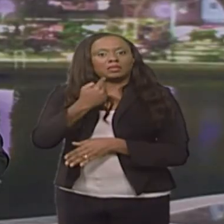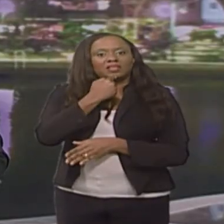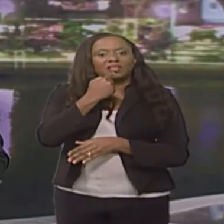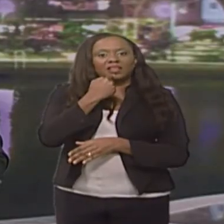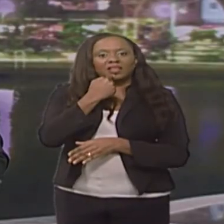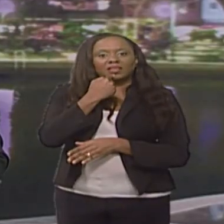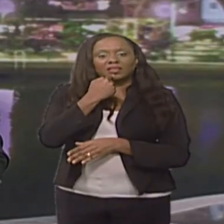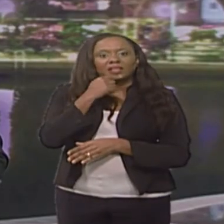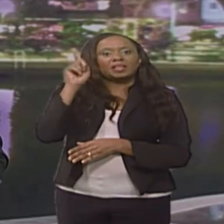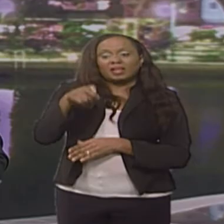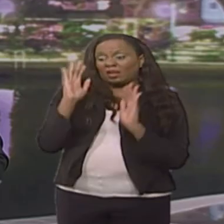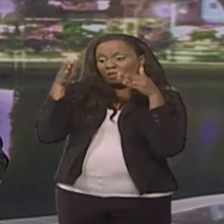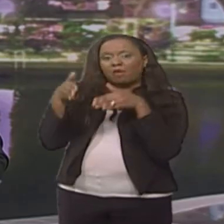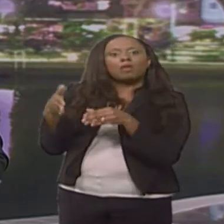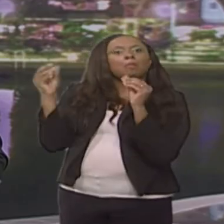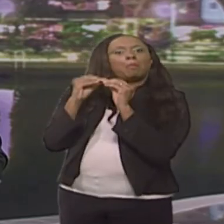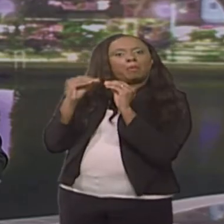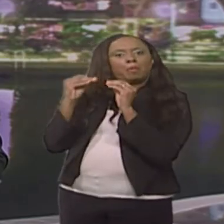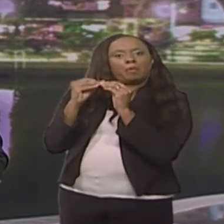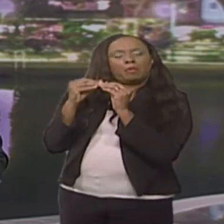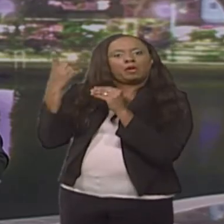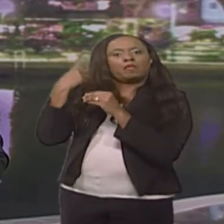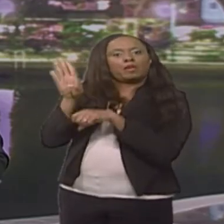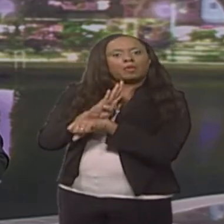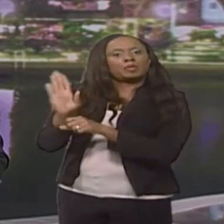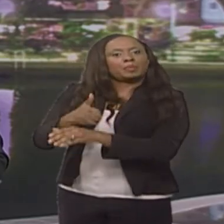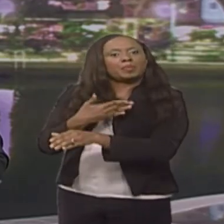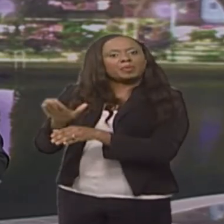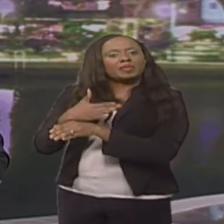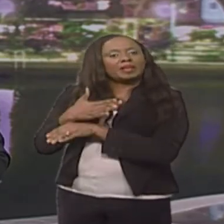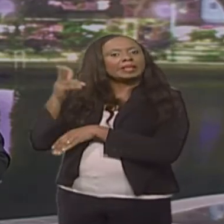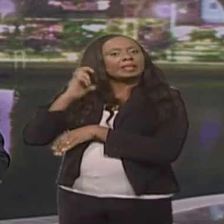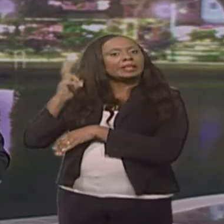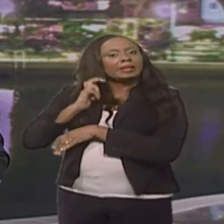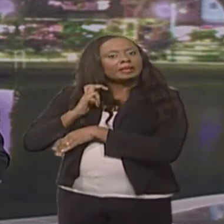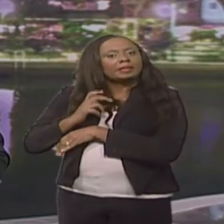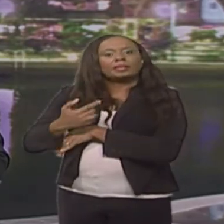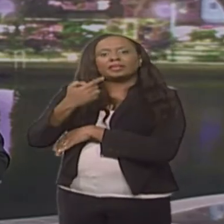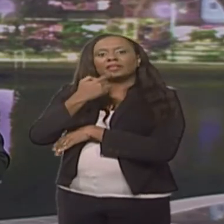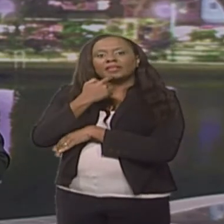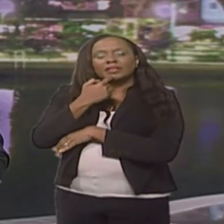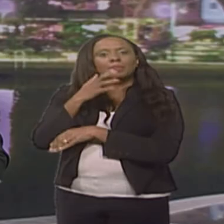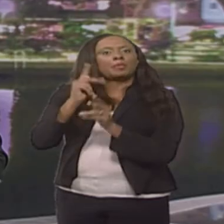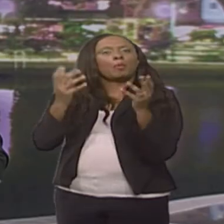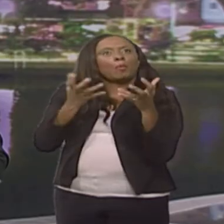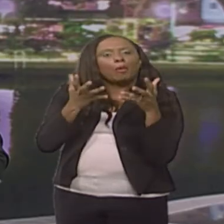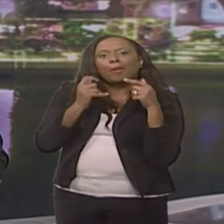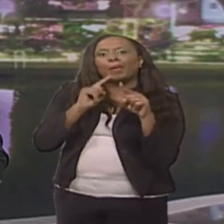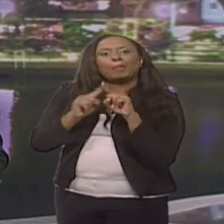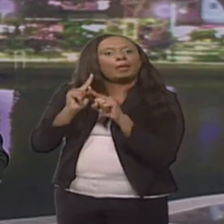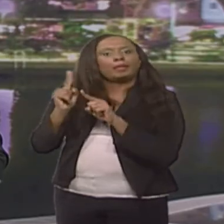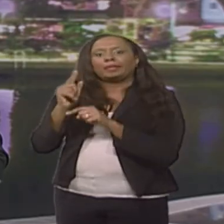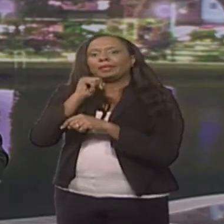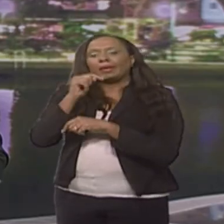says not enough focus is placed on the playing of local music on Barbados' radio stations. This, he says, is despite repeated calls.